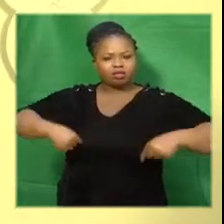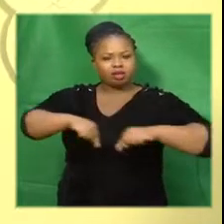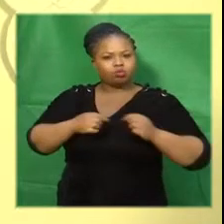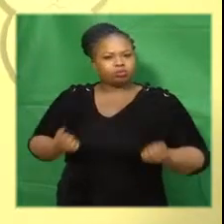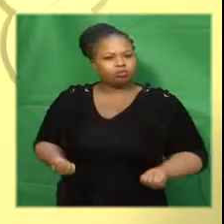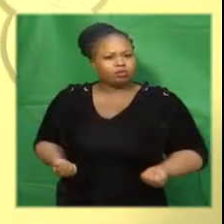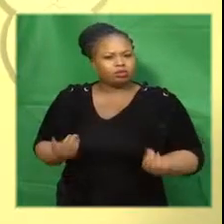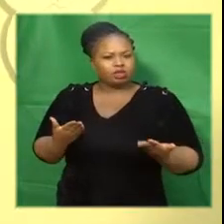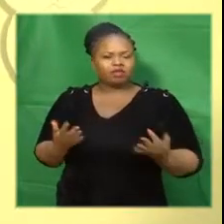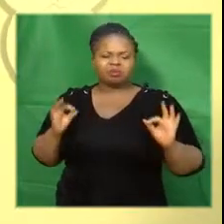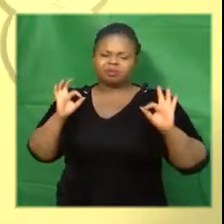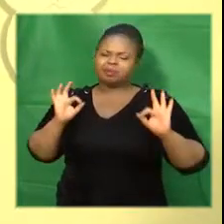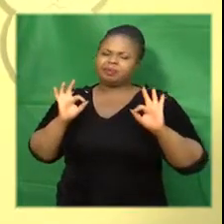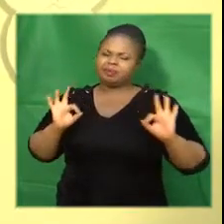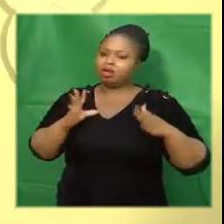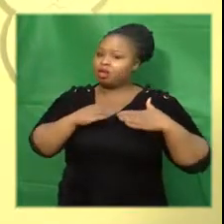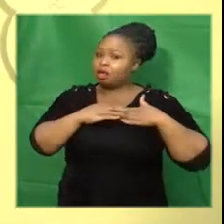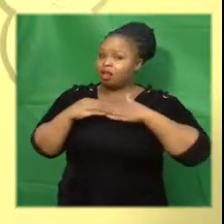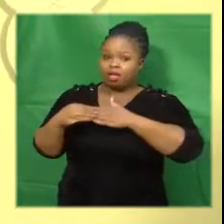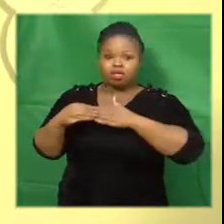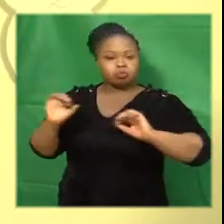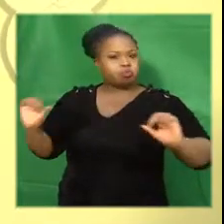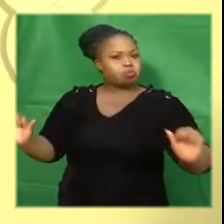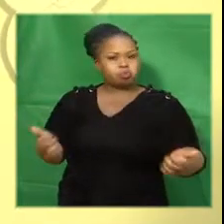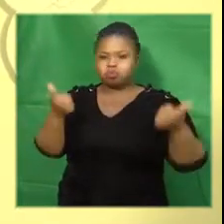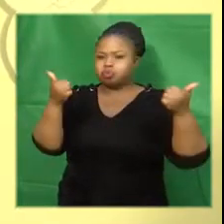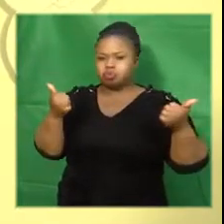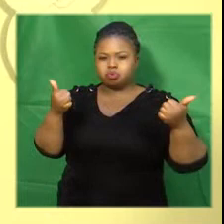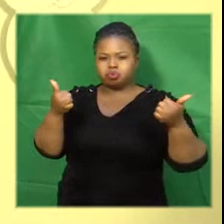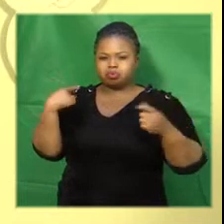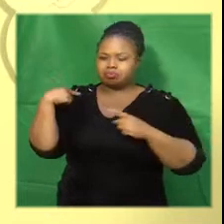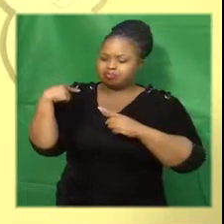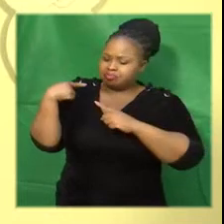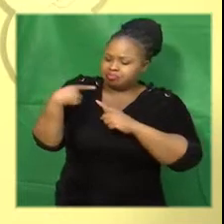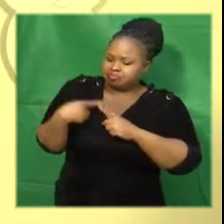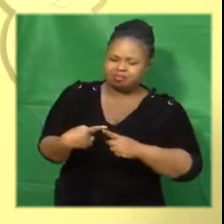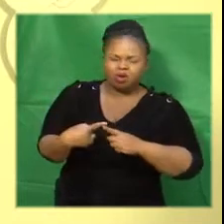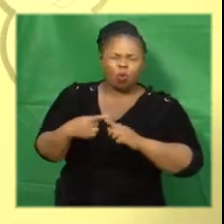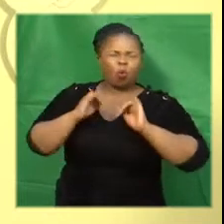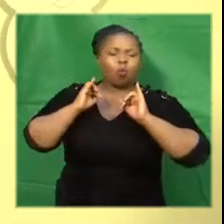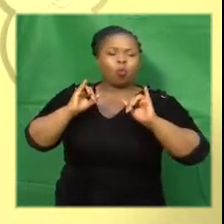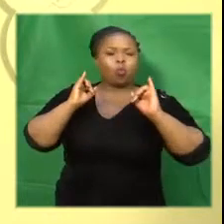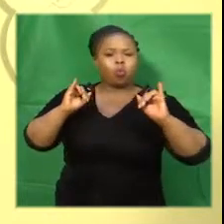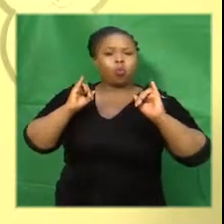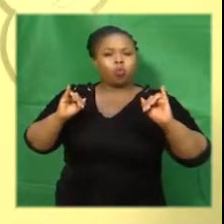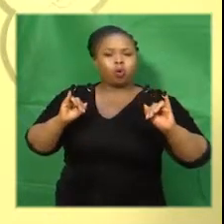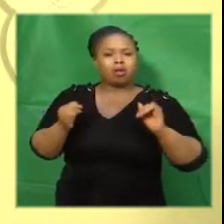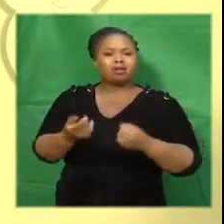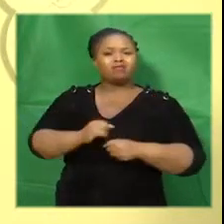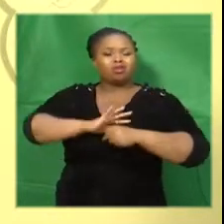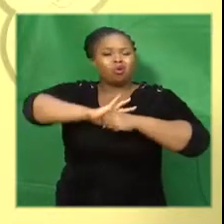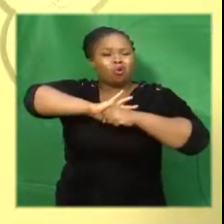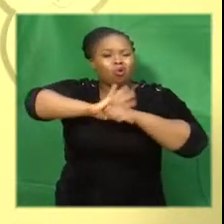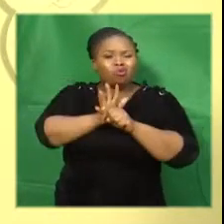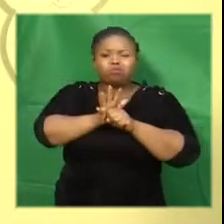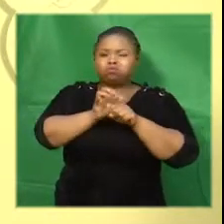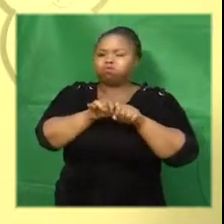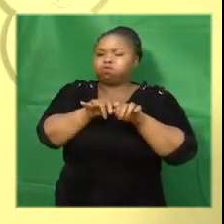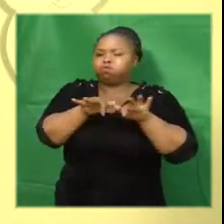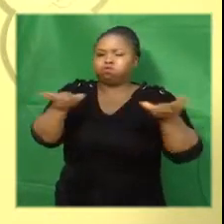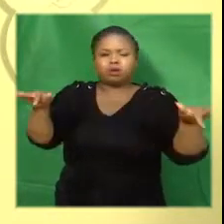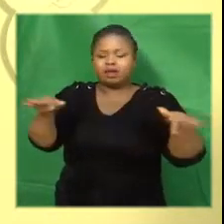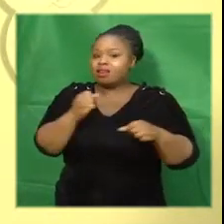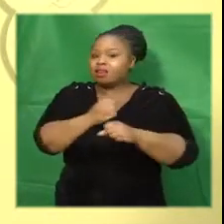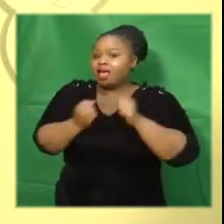the outstanding leadership he has provided in the face of the worst pandemic in over